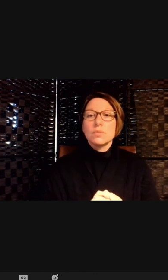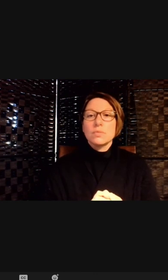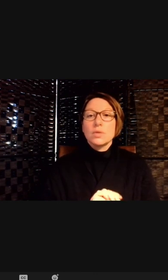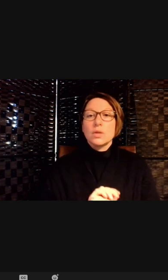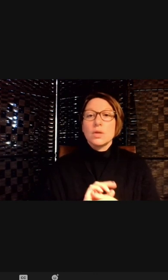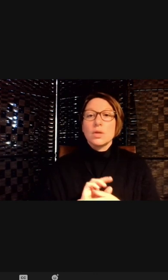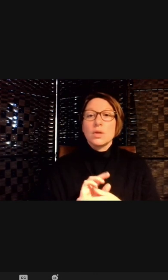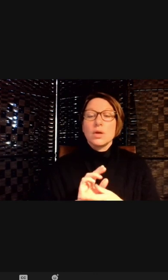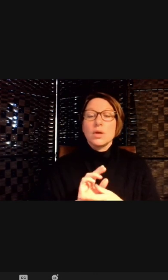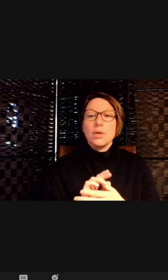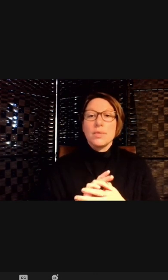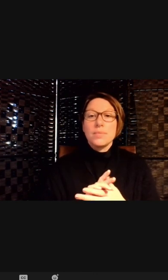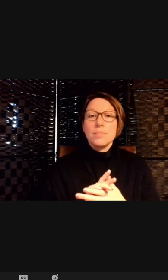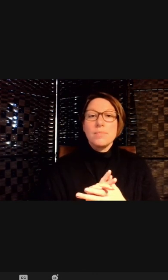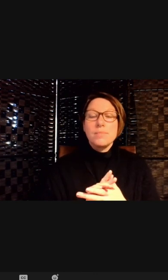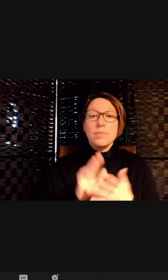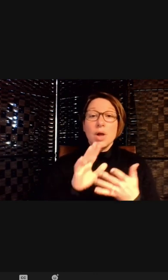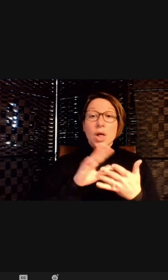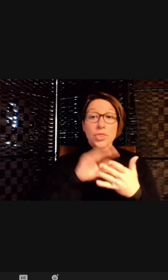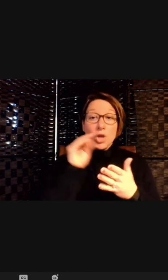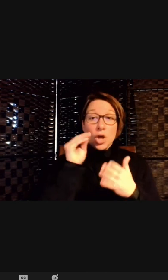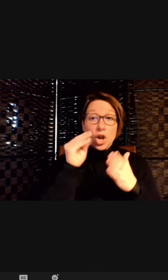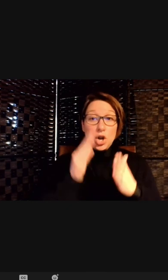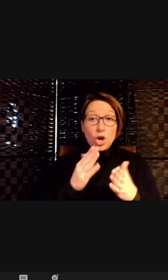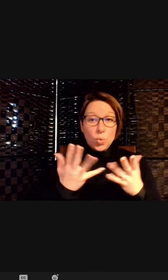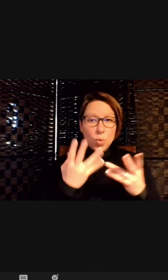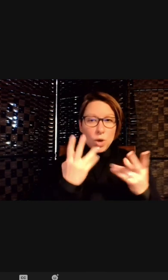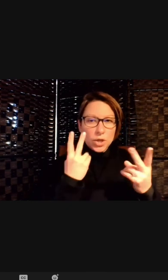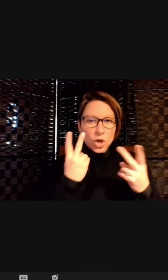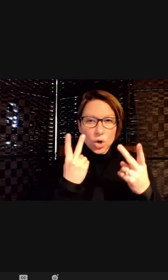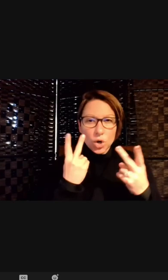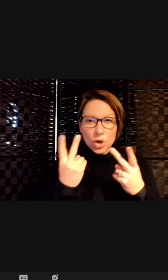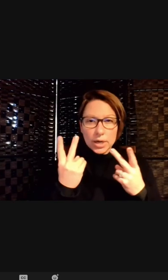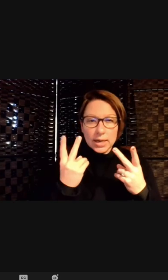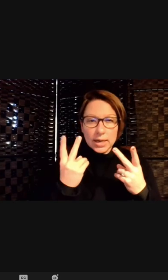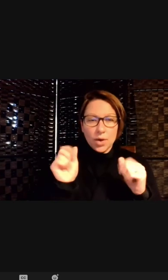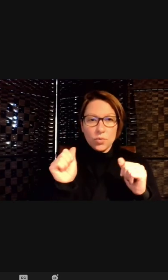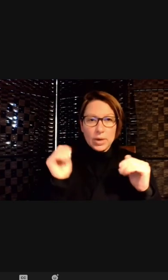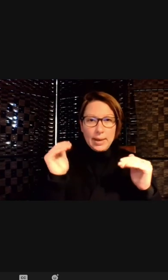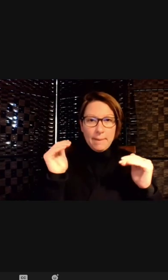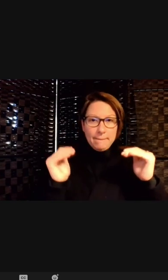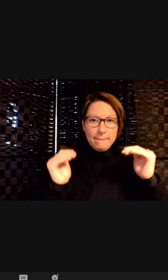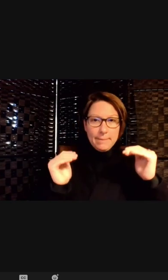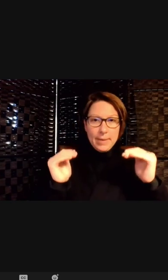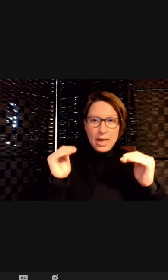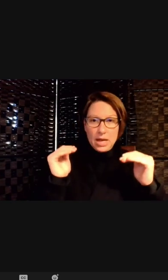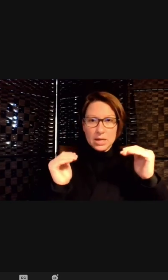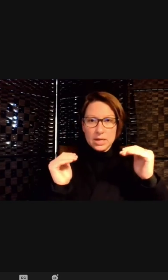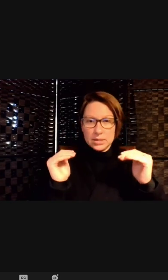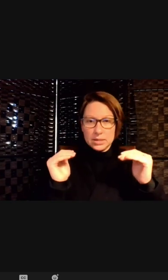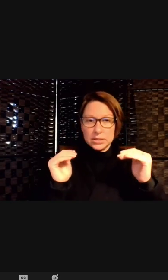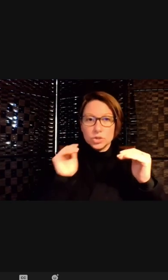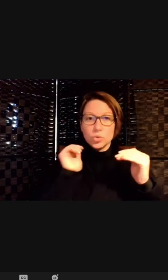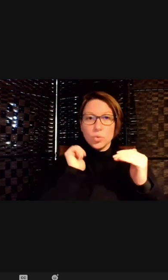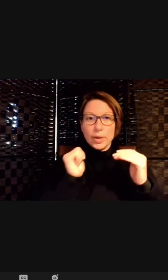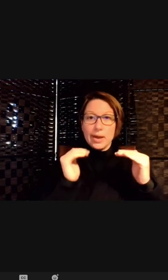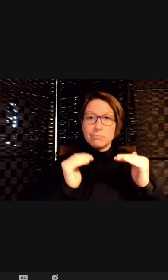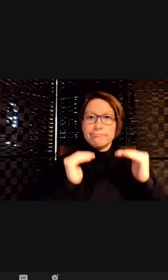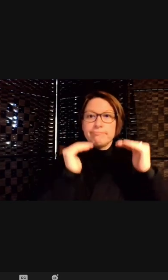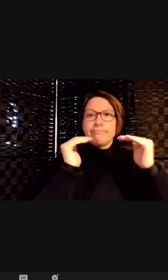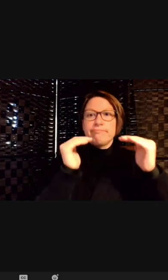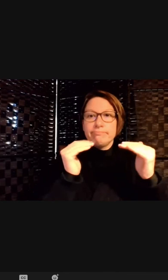learner's contents and the things that they're looking at, we're going to be able to achieve that and get through phase 1 much quicker and give